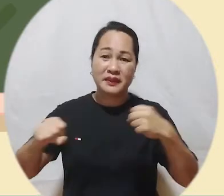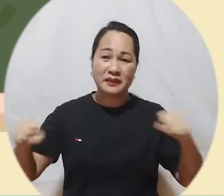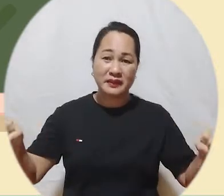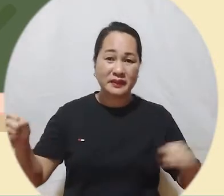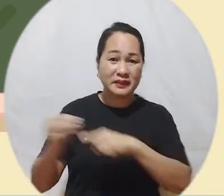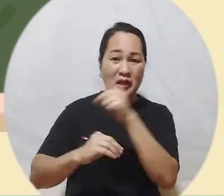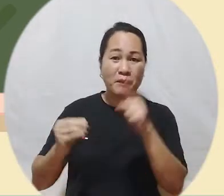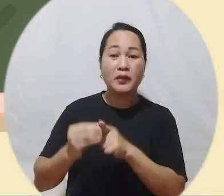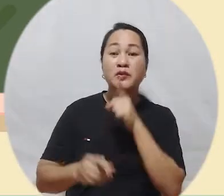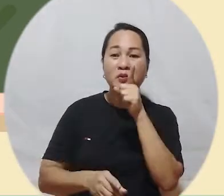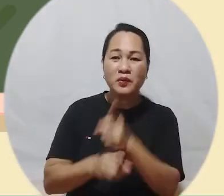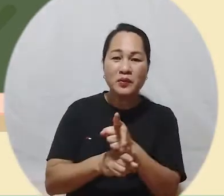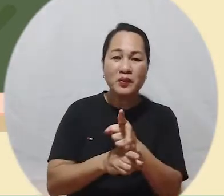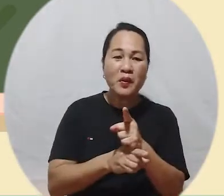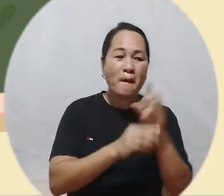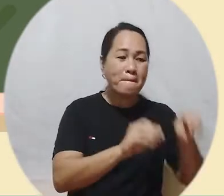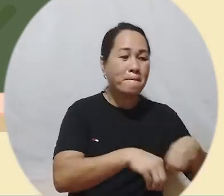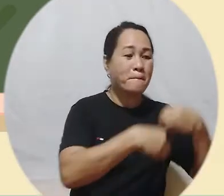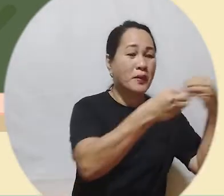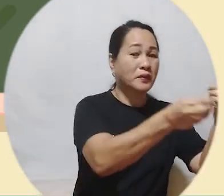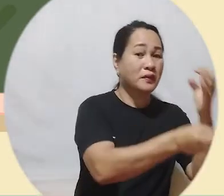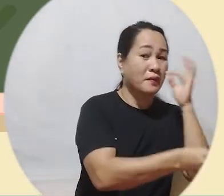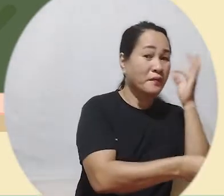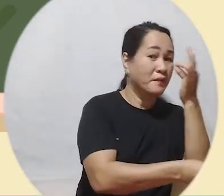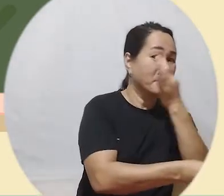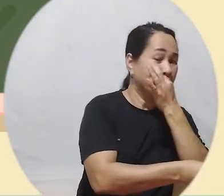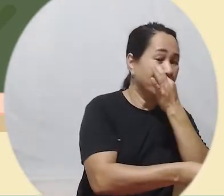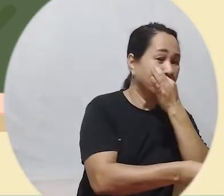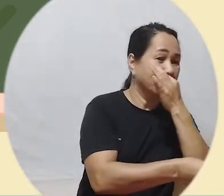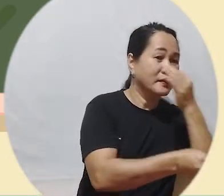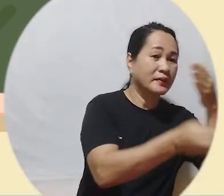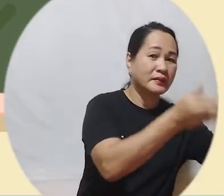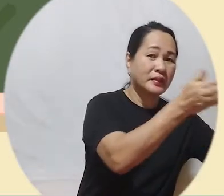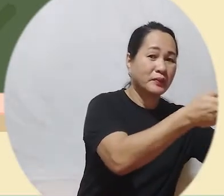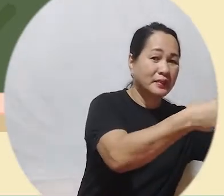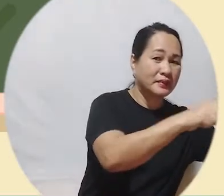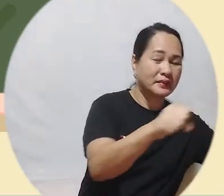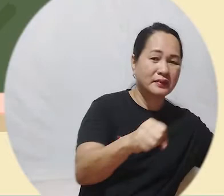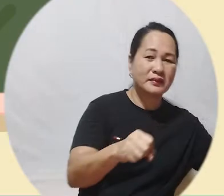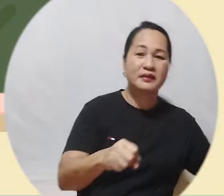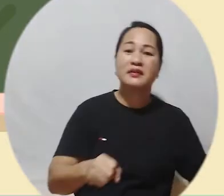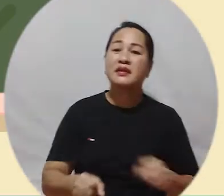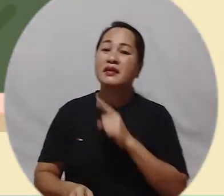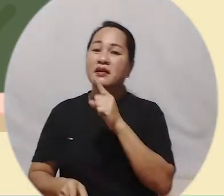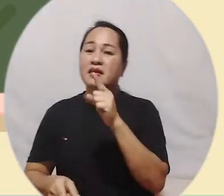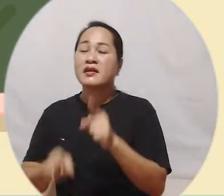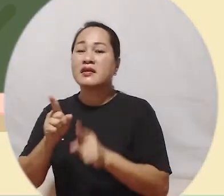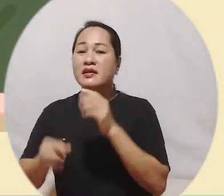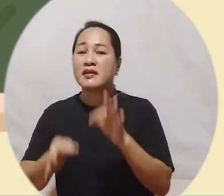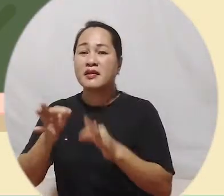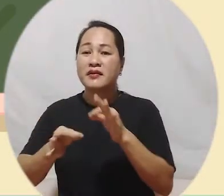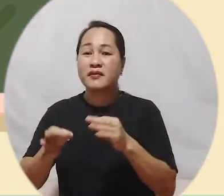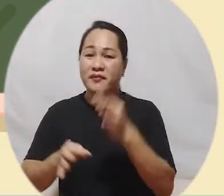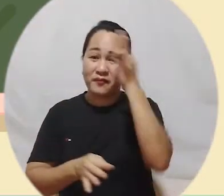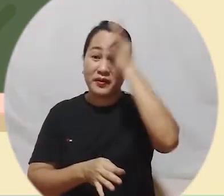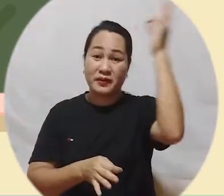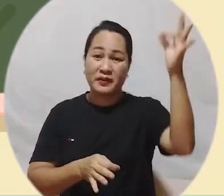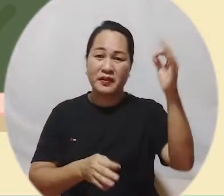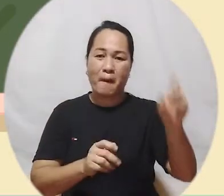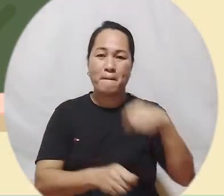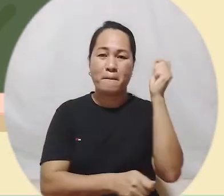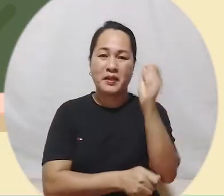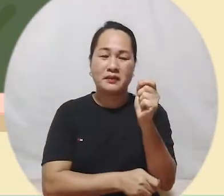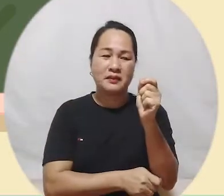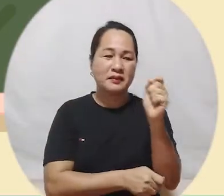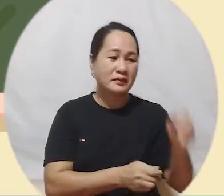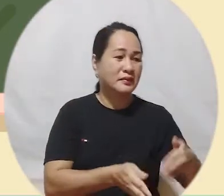about reality, help me put the flower beside the sentence. And if it is talking about fantasy, let us put the magic